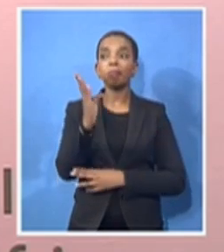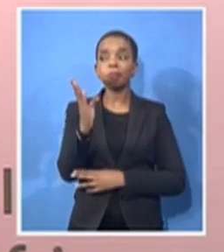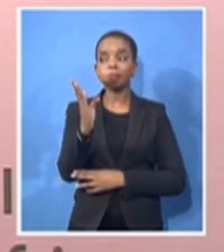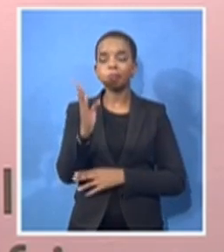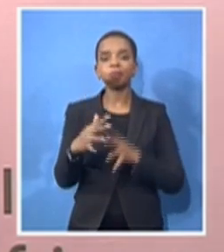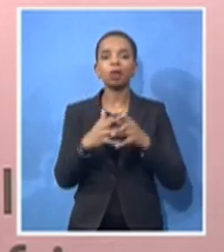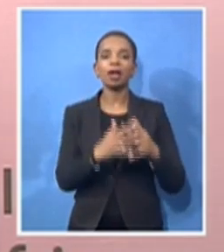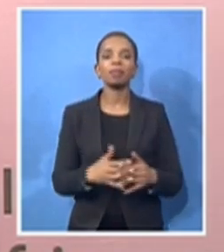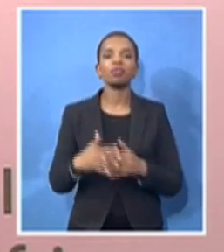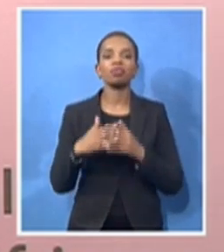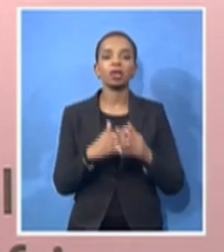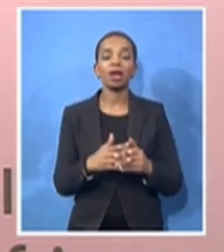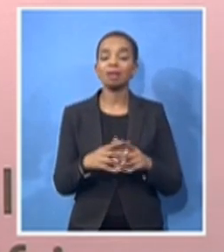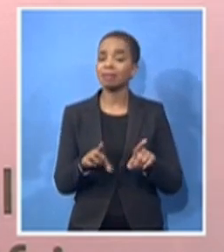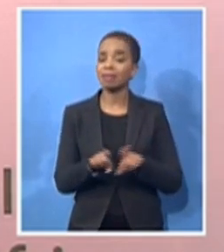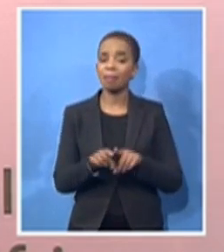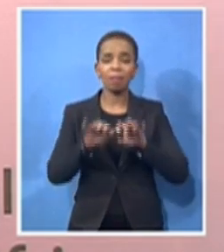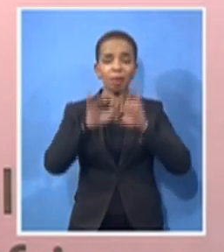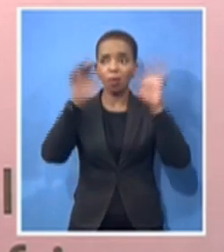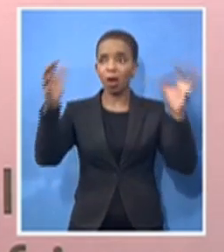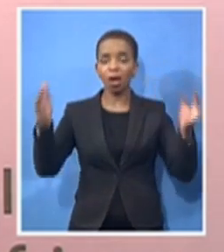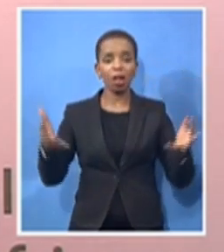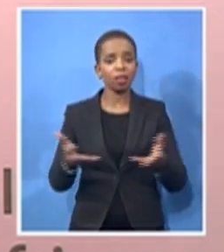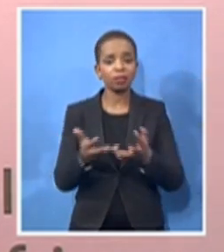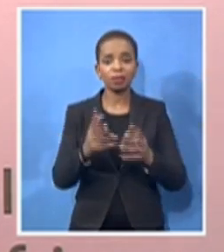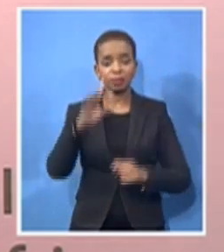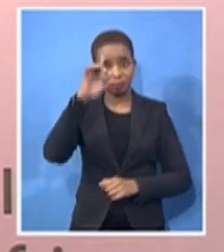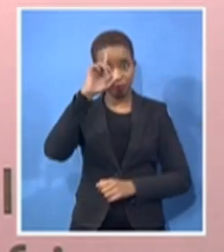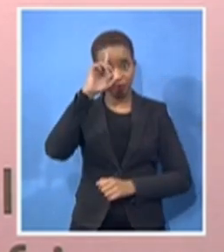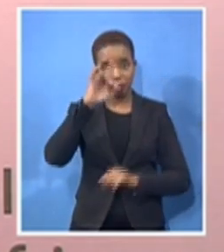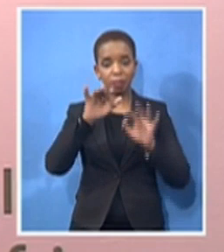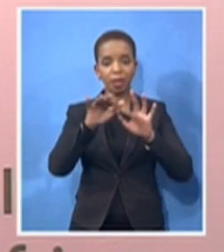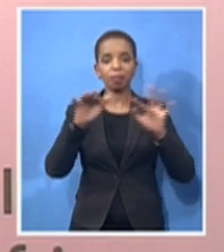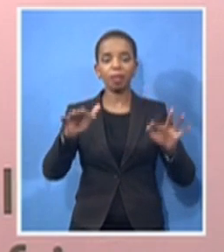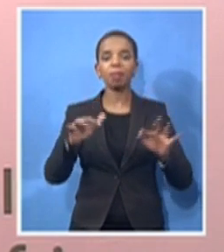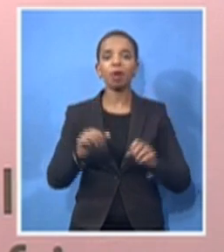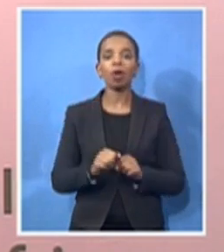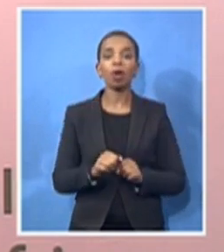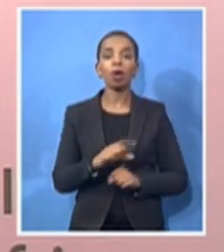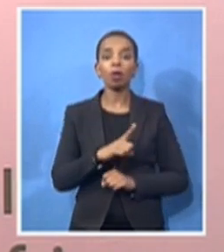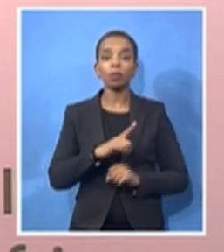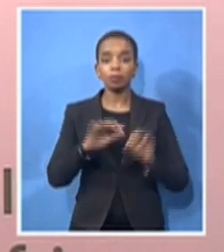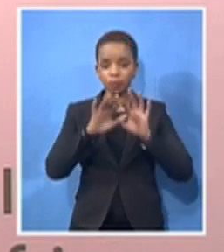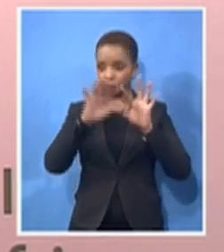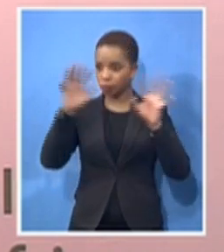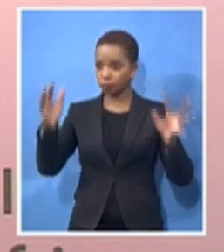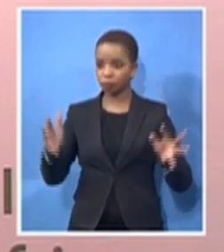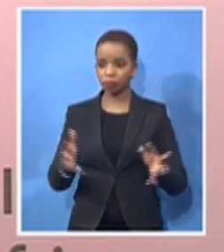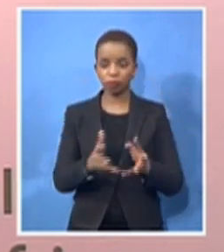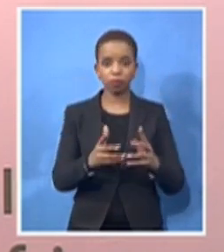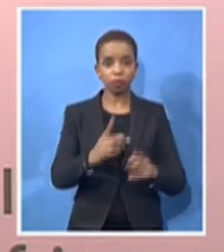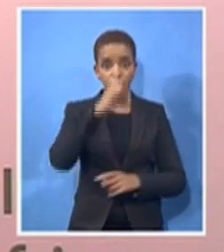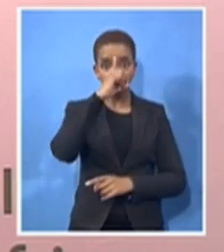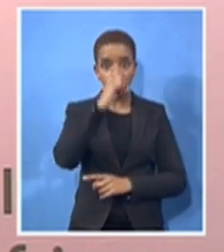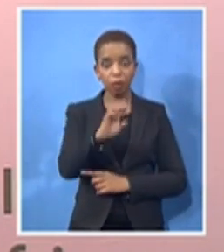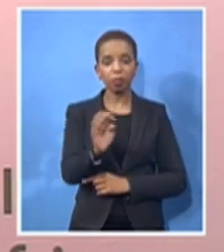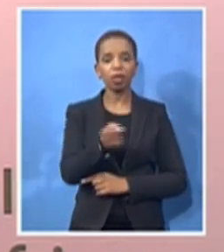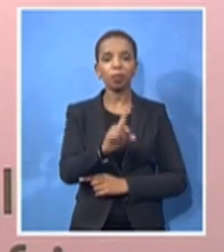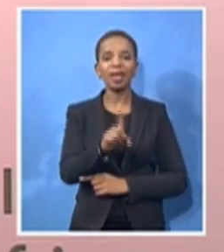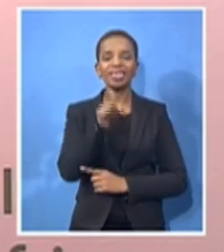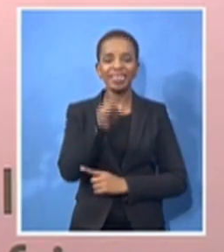who believe that this is nothing but naked racism. And in the